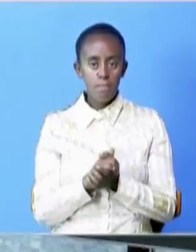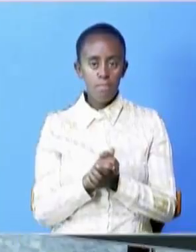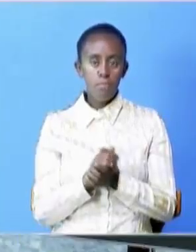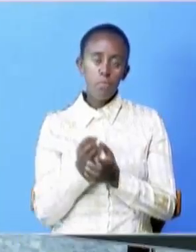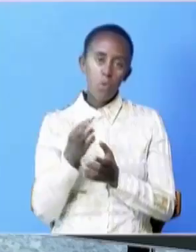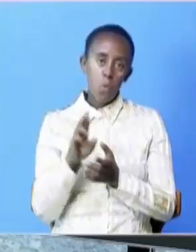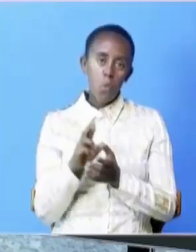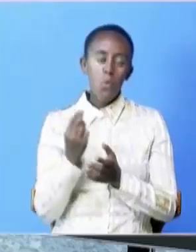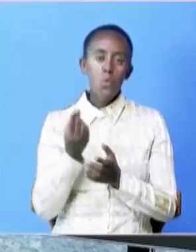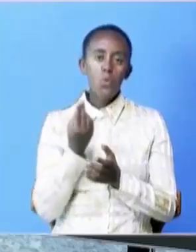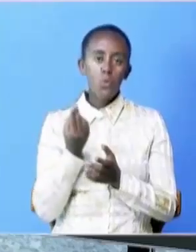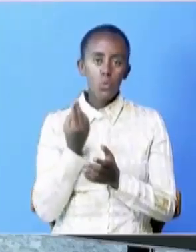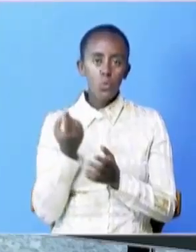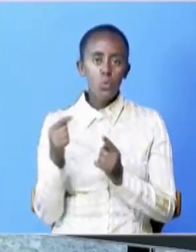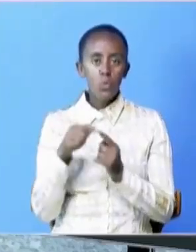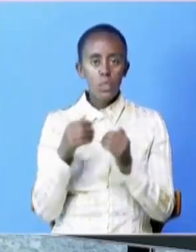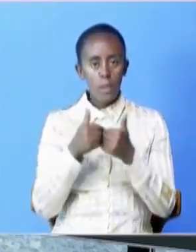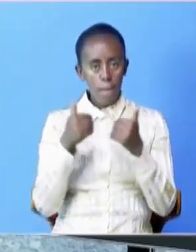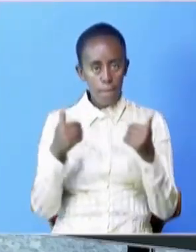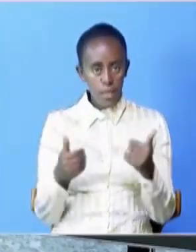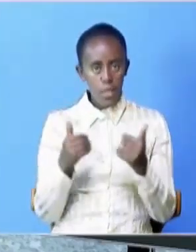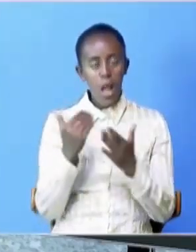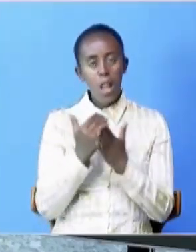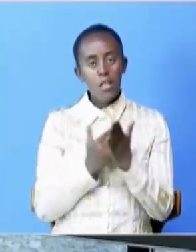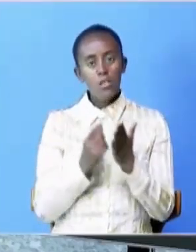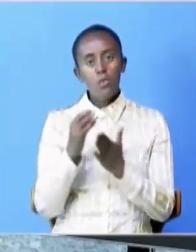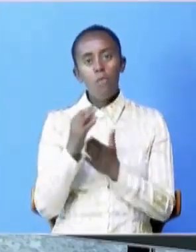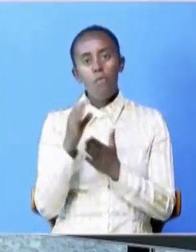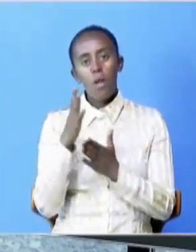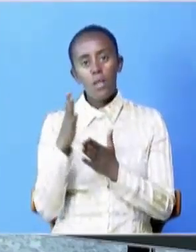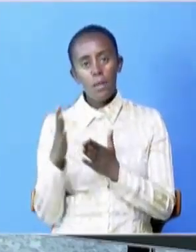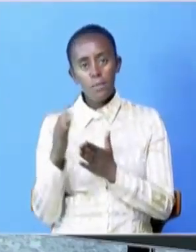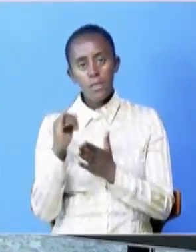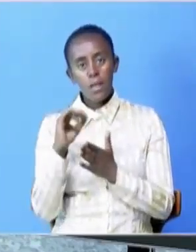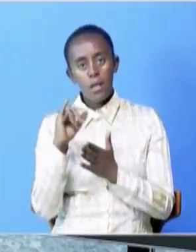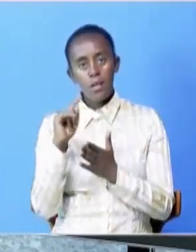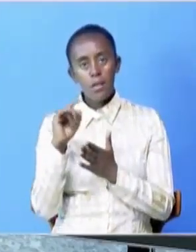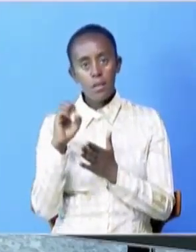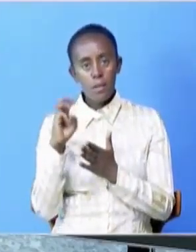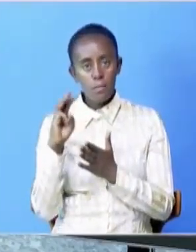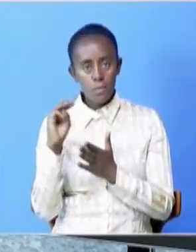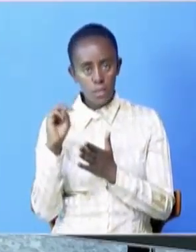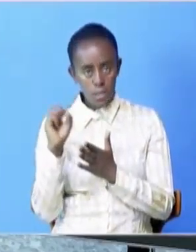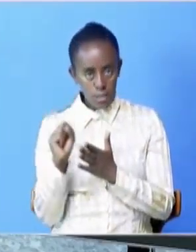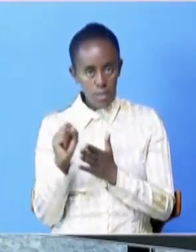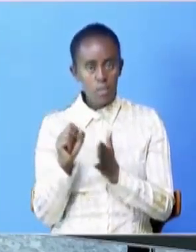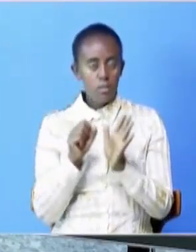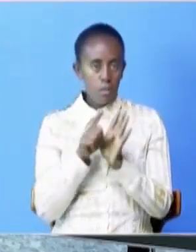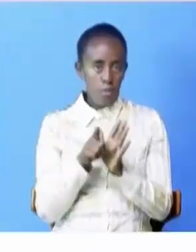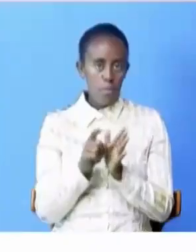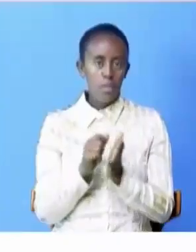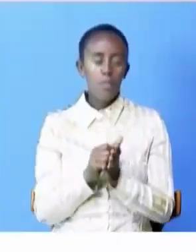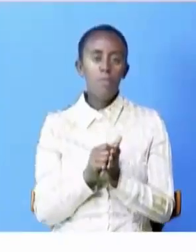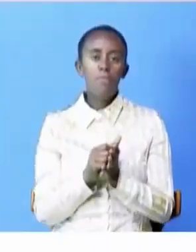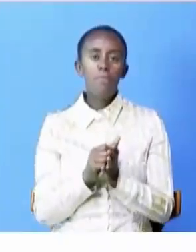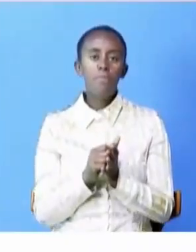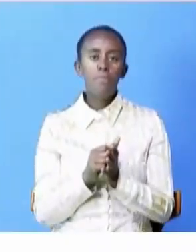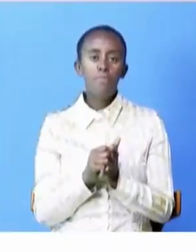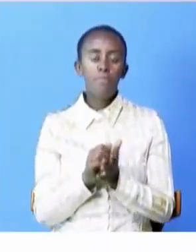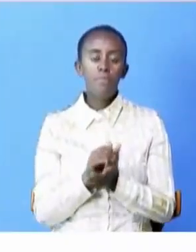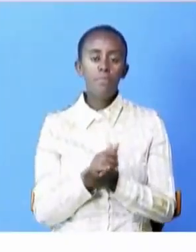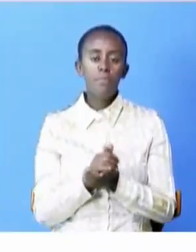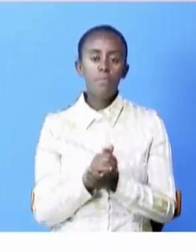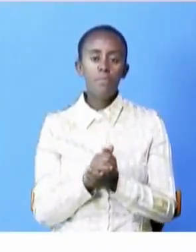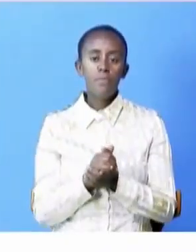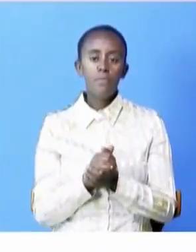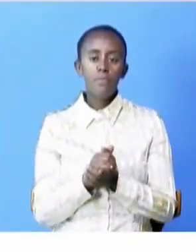Or we use it to separate list of items, okay? We use it to separate list of items. For example,